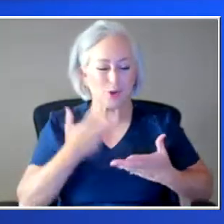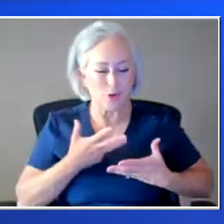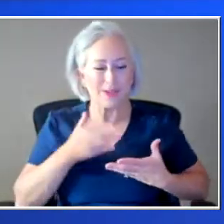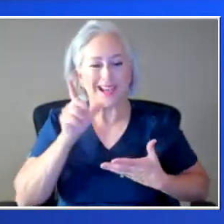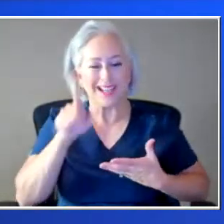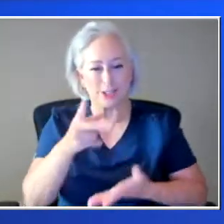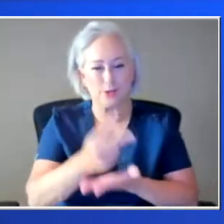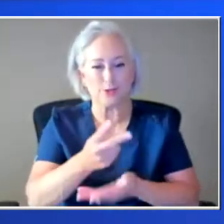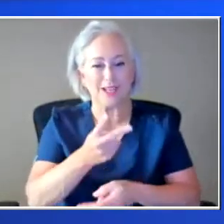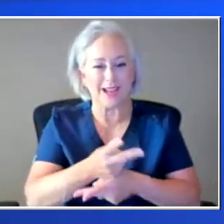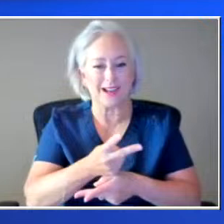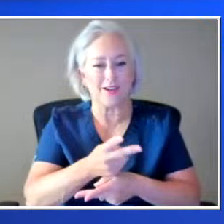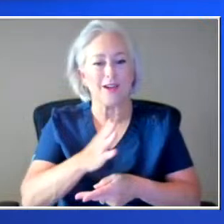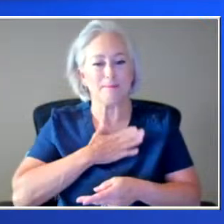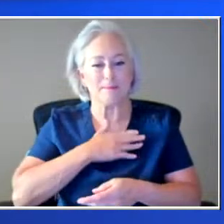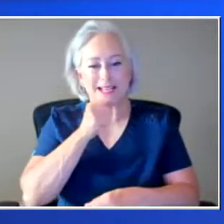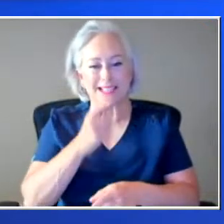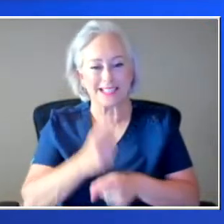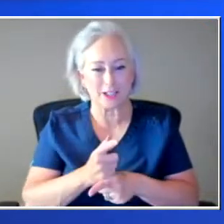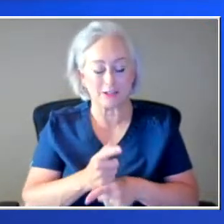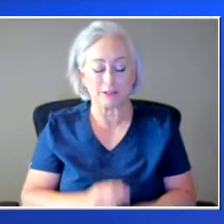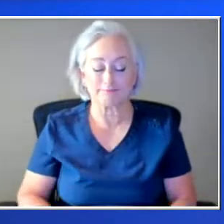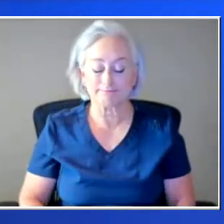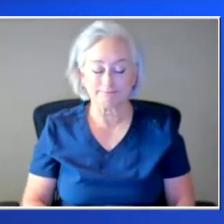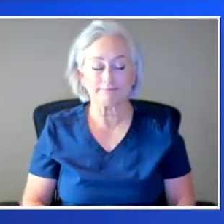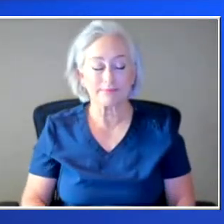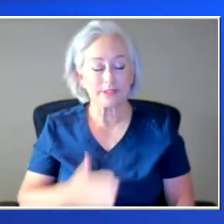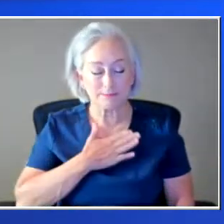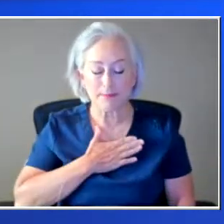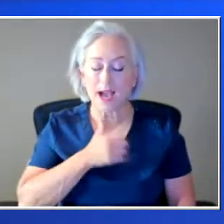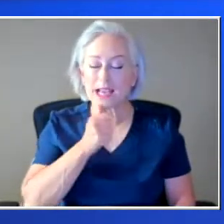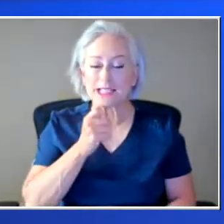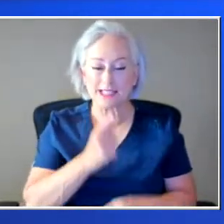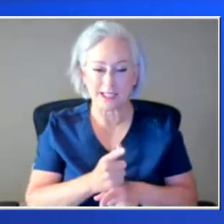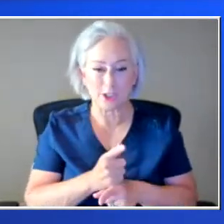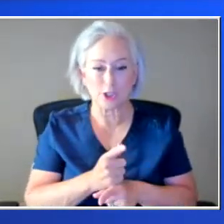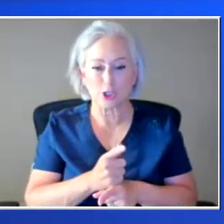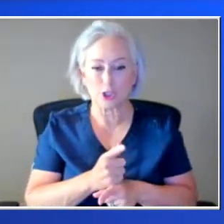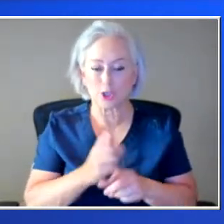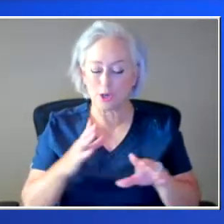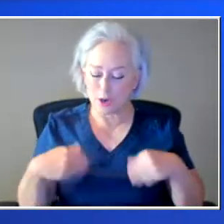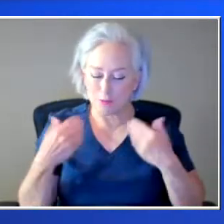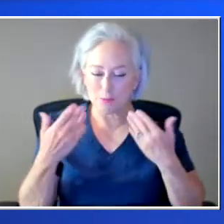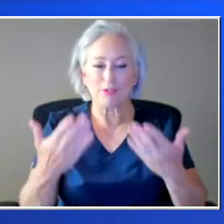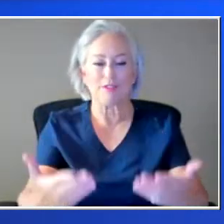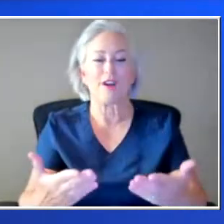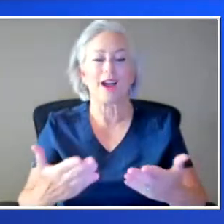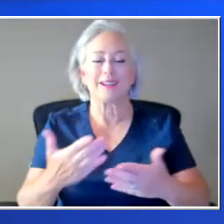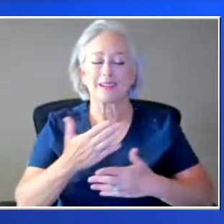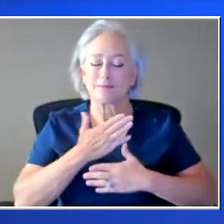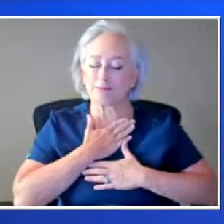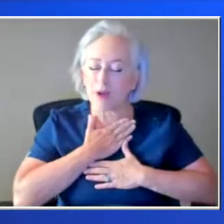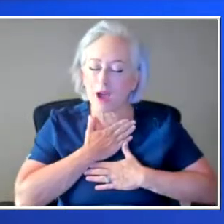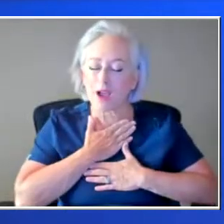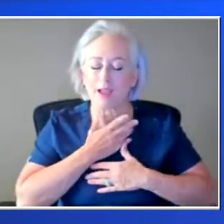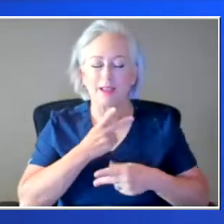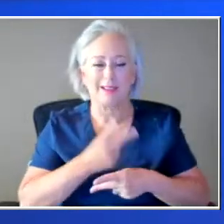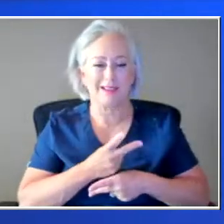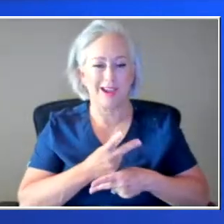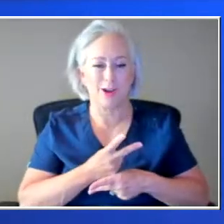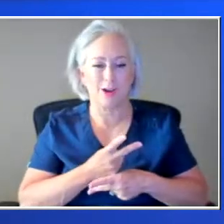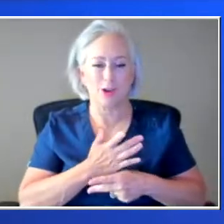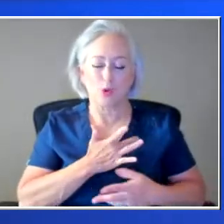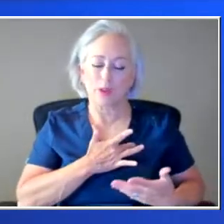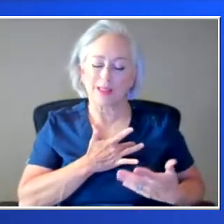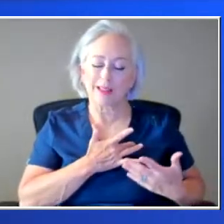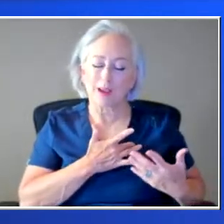when I tell you, she provided care with compassion, and she wouldn't let me feel